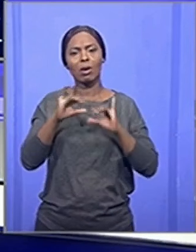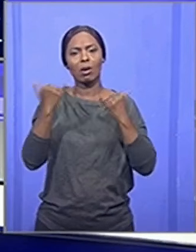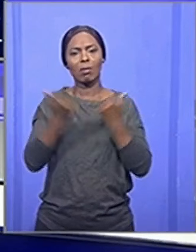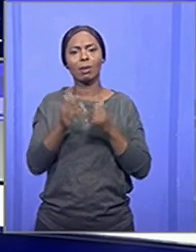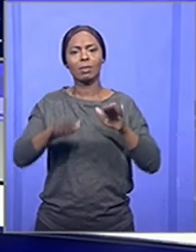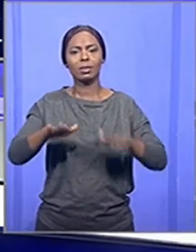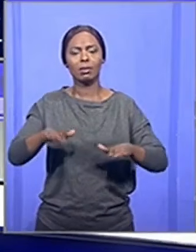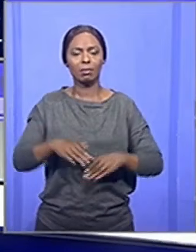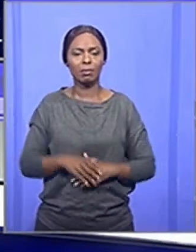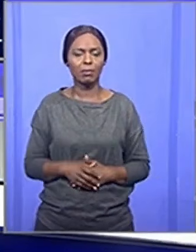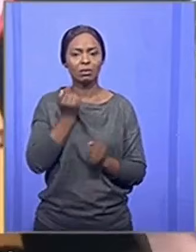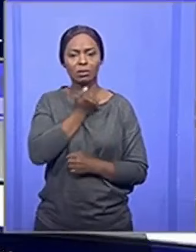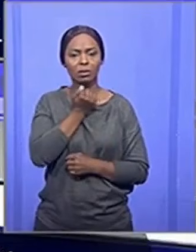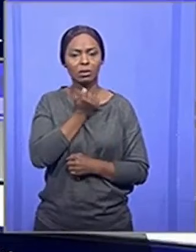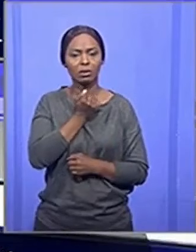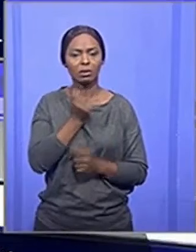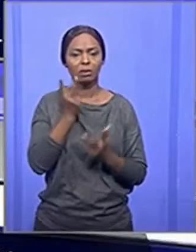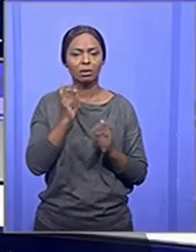mme Hilda Mohale